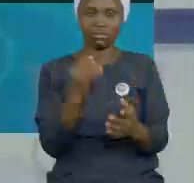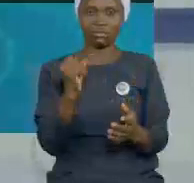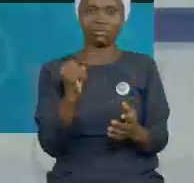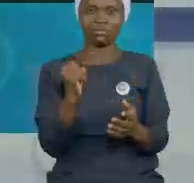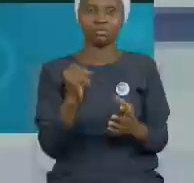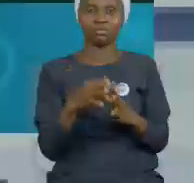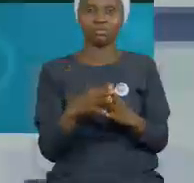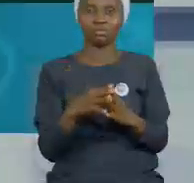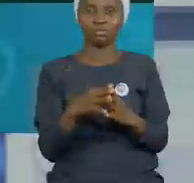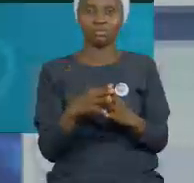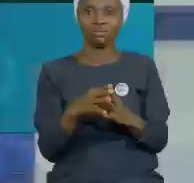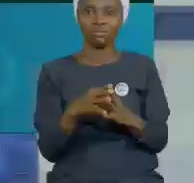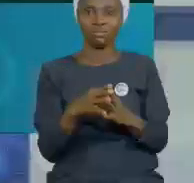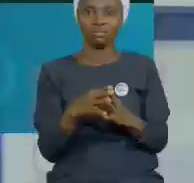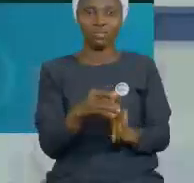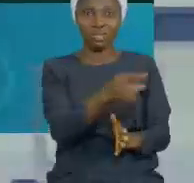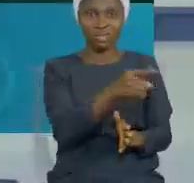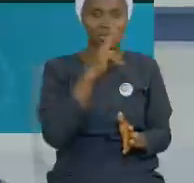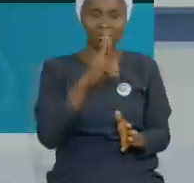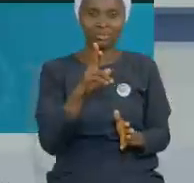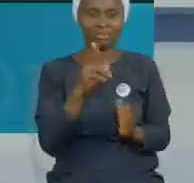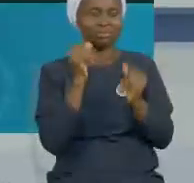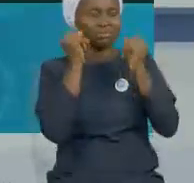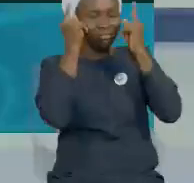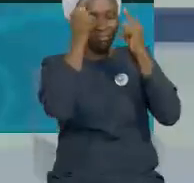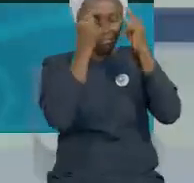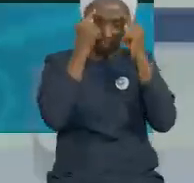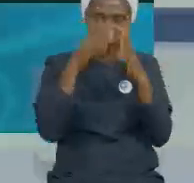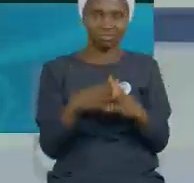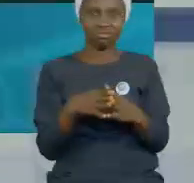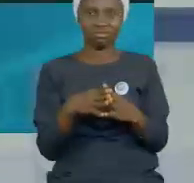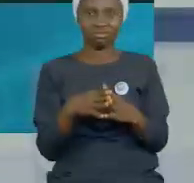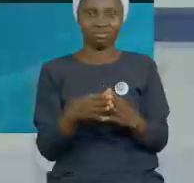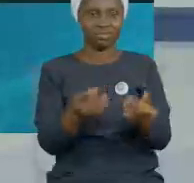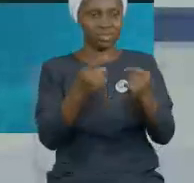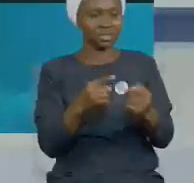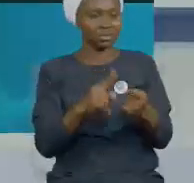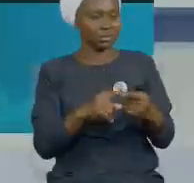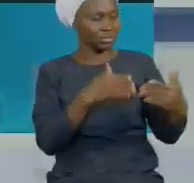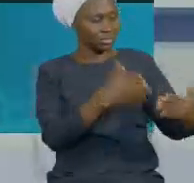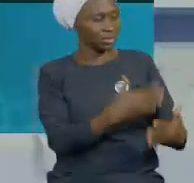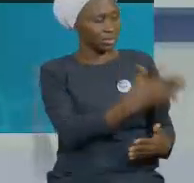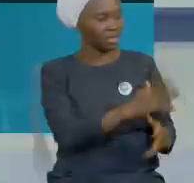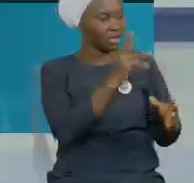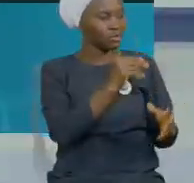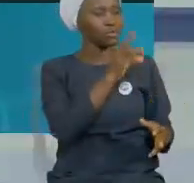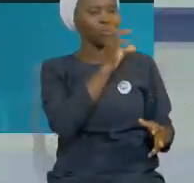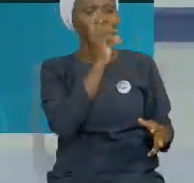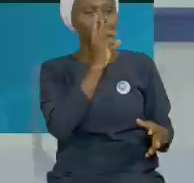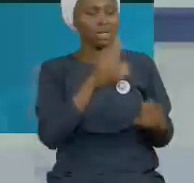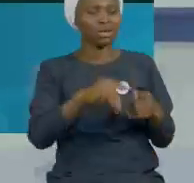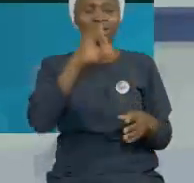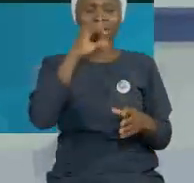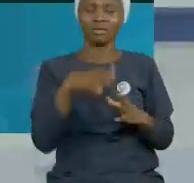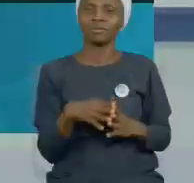They had been wandering. They came to his side. They were so thirsty, no water to drink.